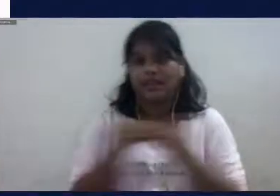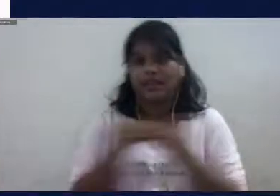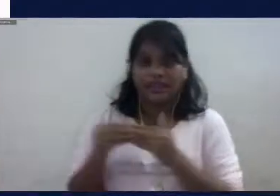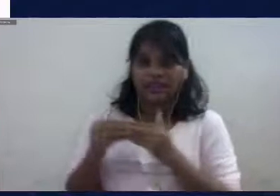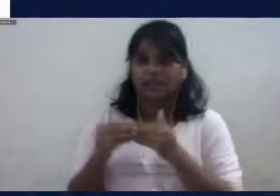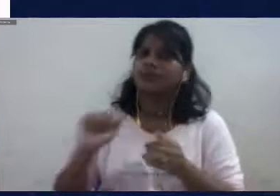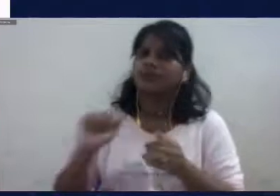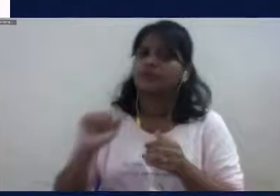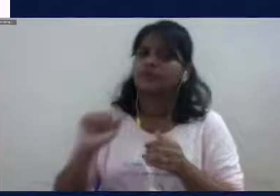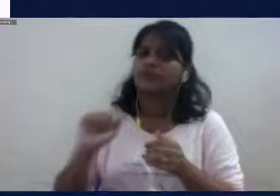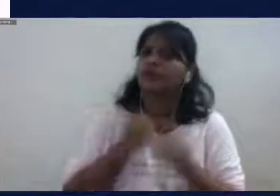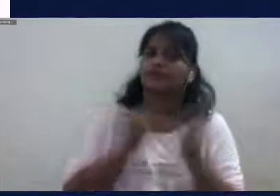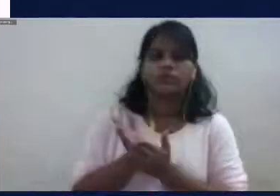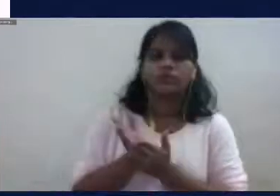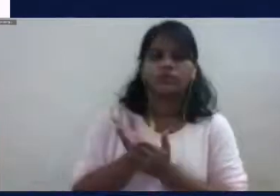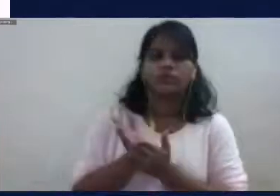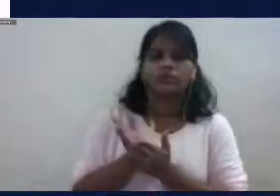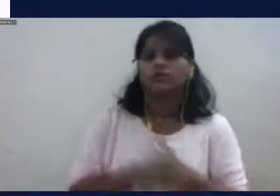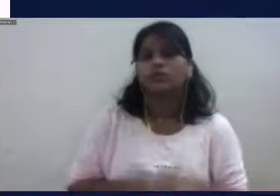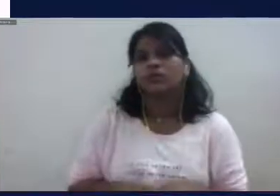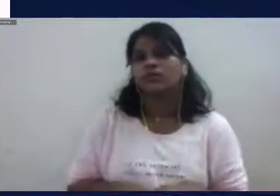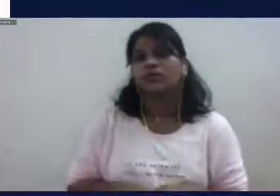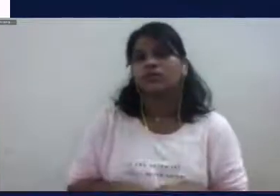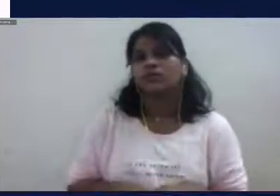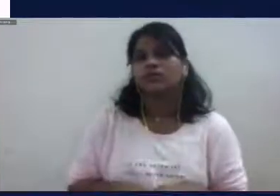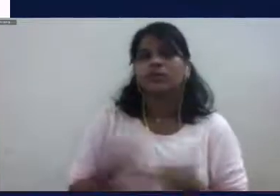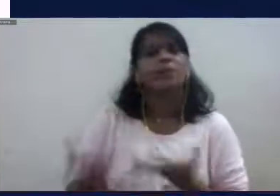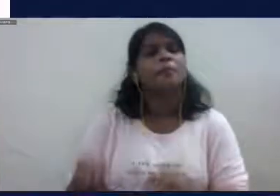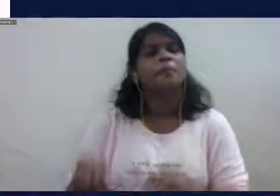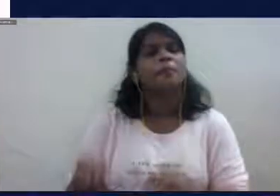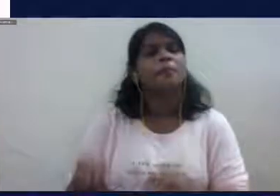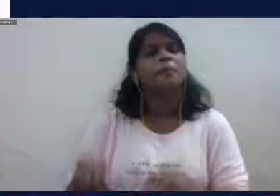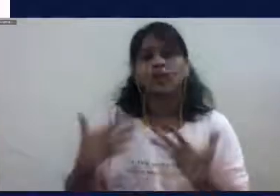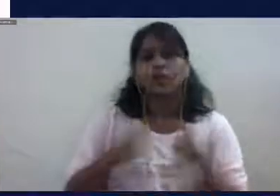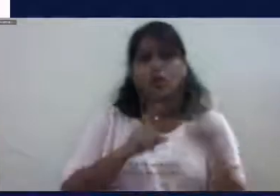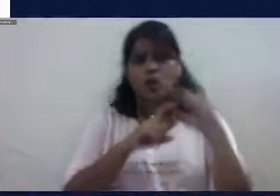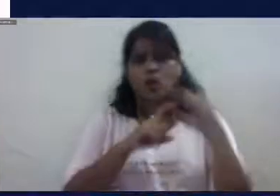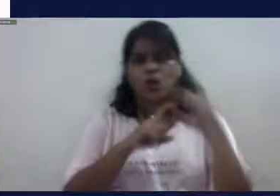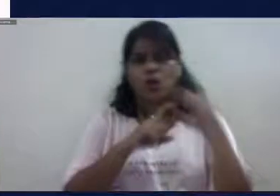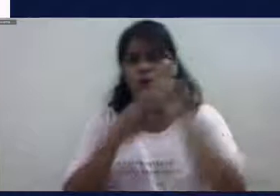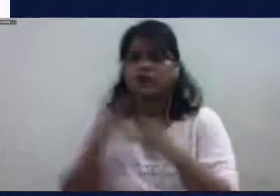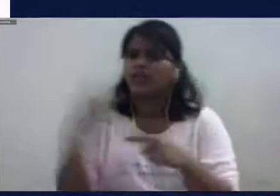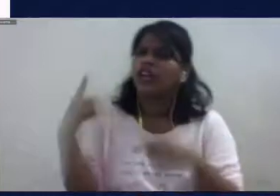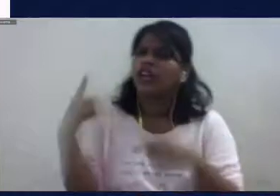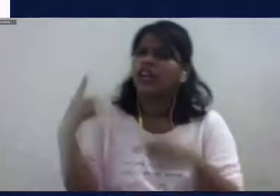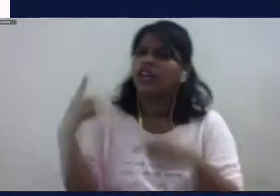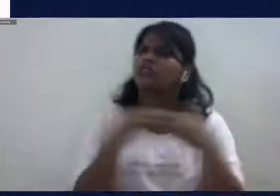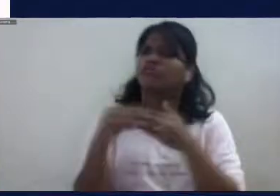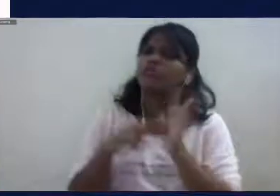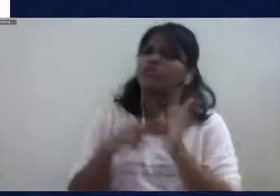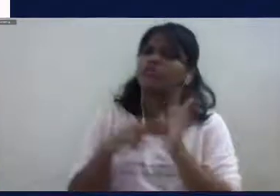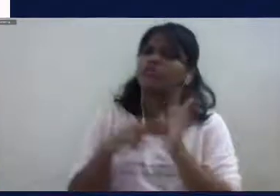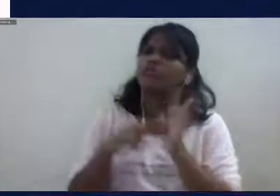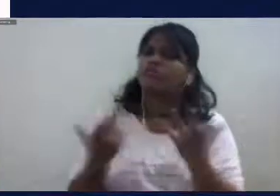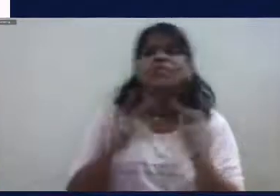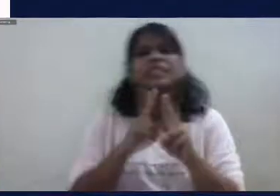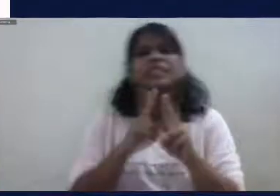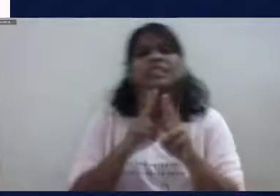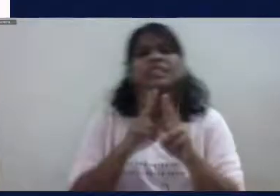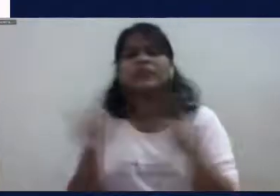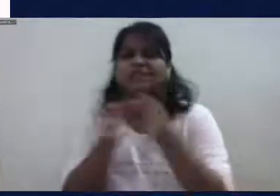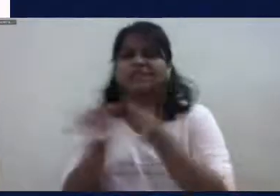in our own right. That brings to my question: what is leadership really? Right. So there are multiple